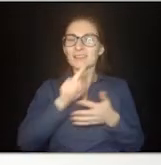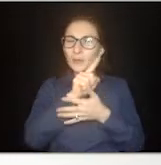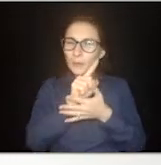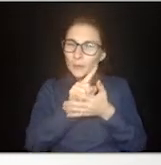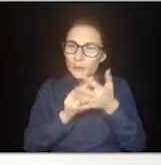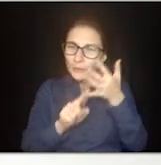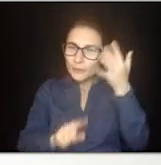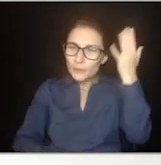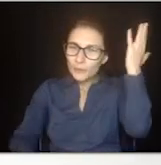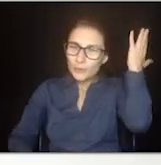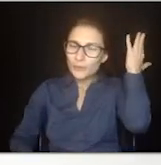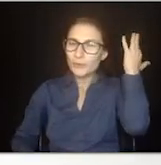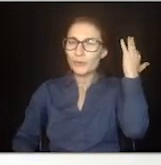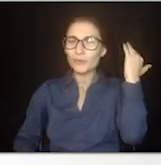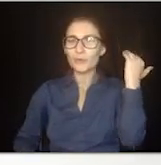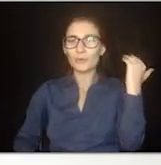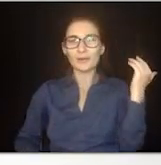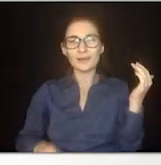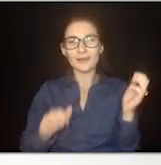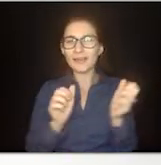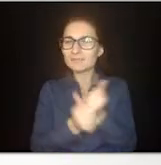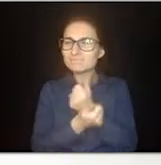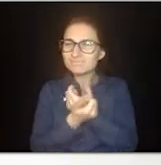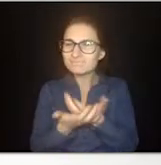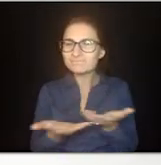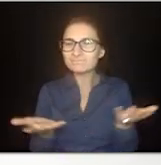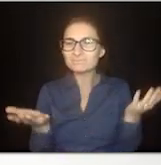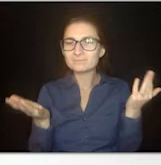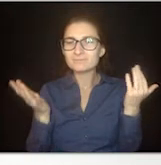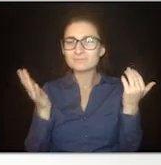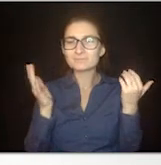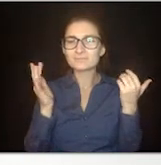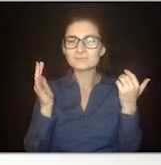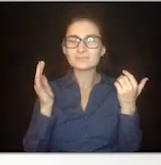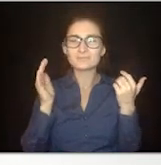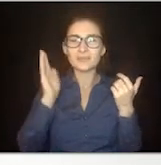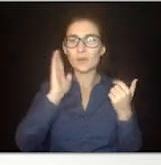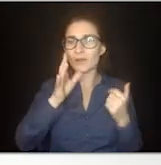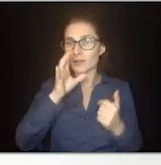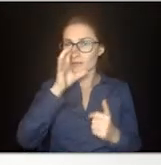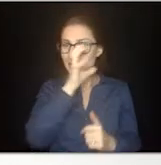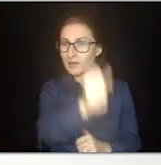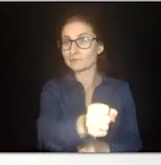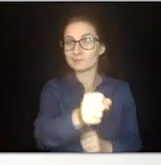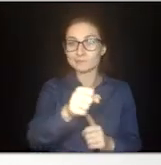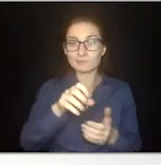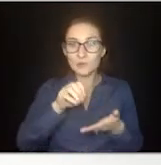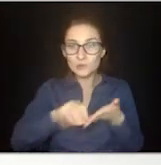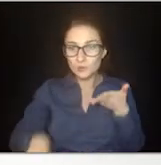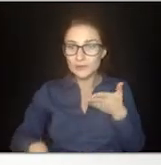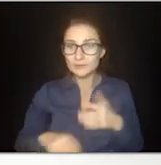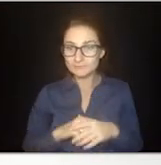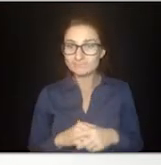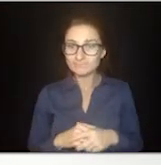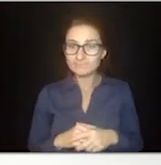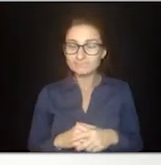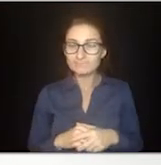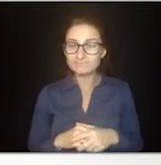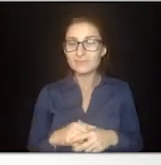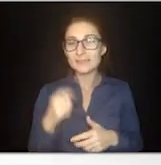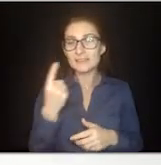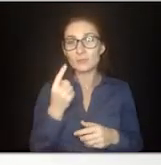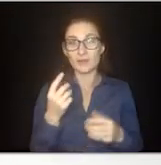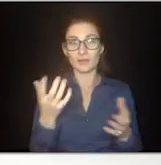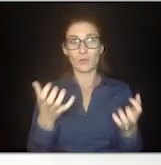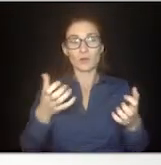there's anything that gives them, that engages them, that they want